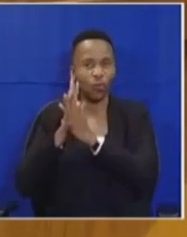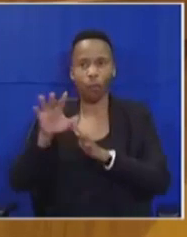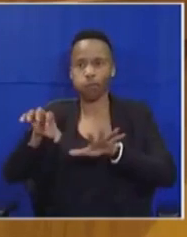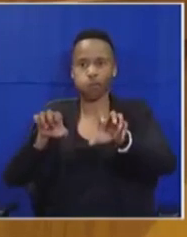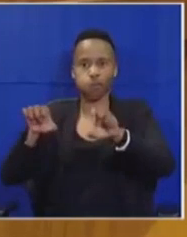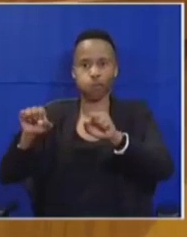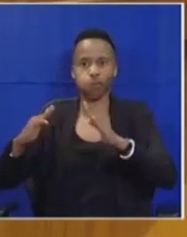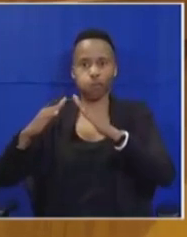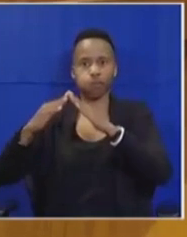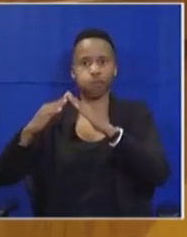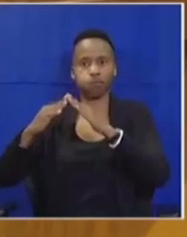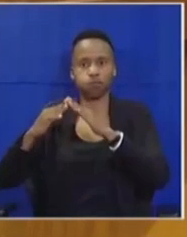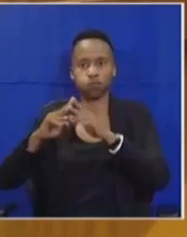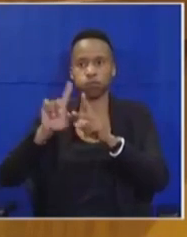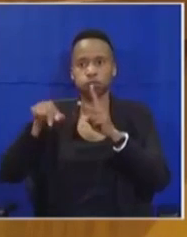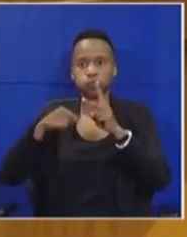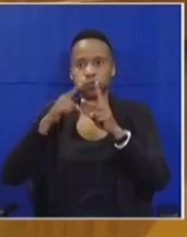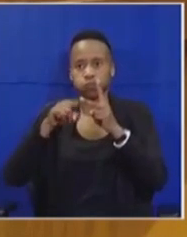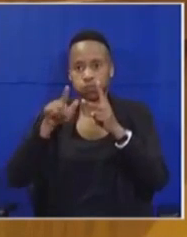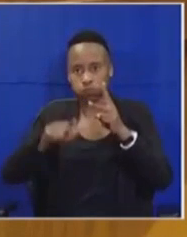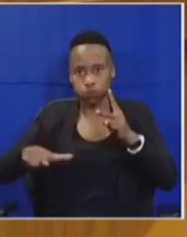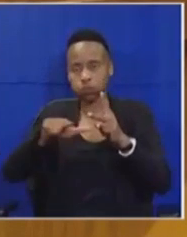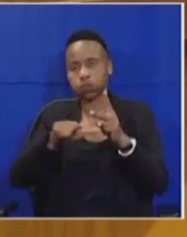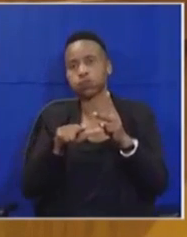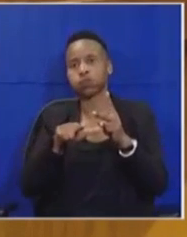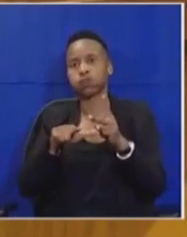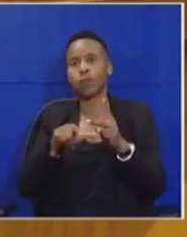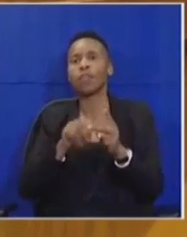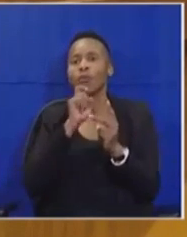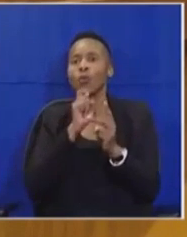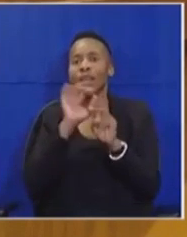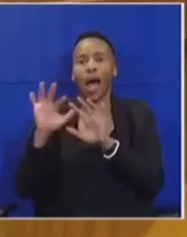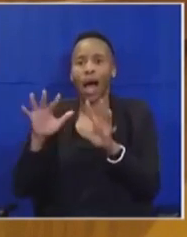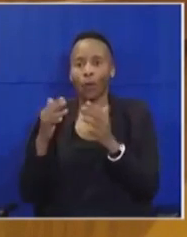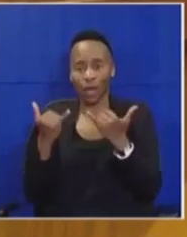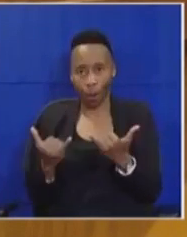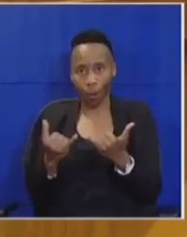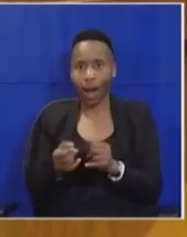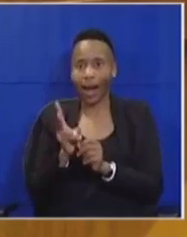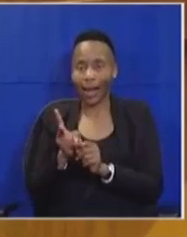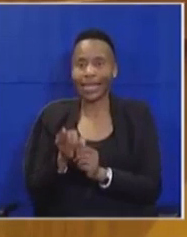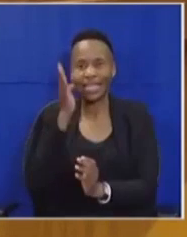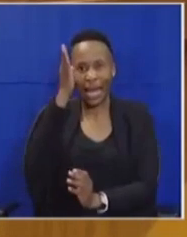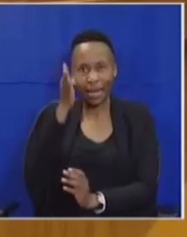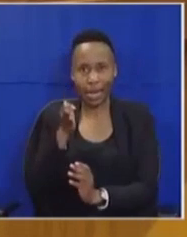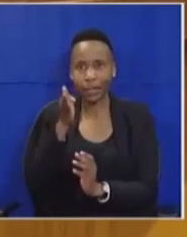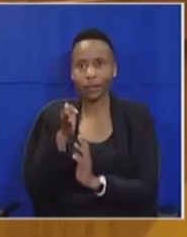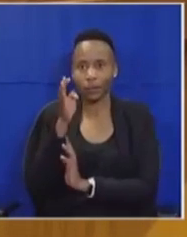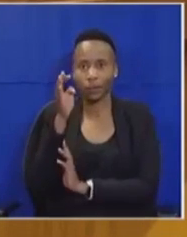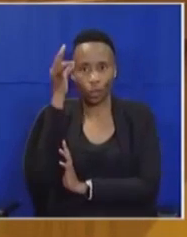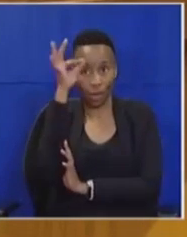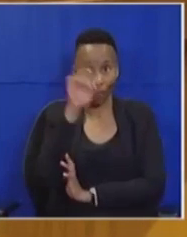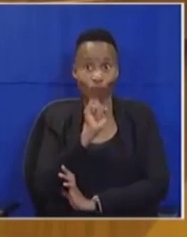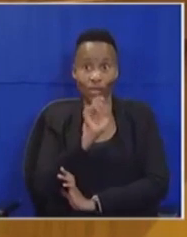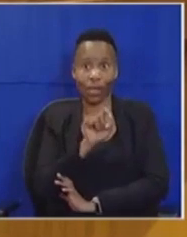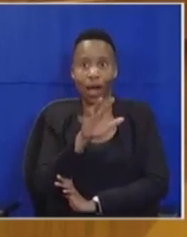current use, and the extent of direct state investment in the property. The